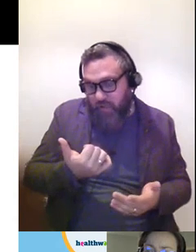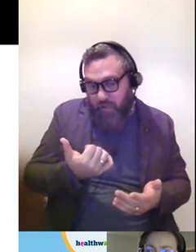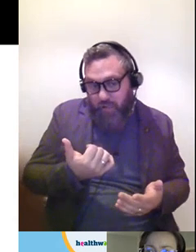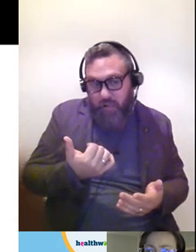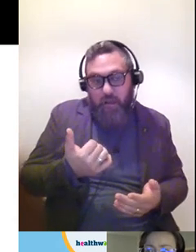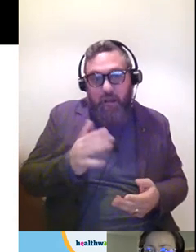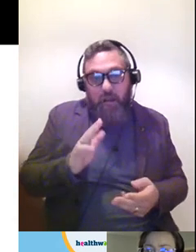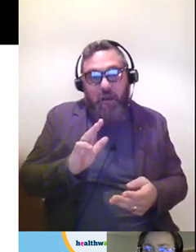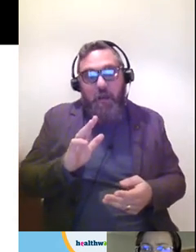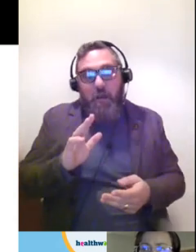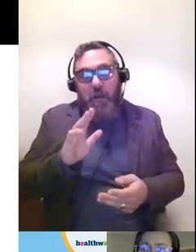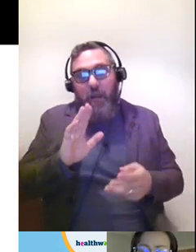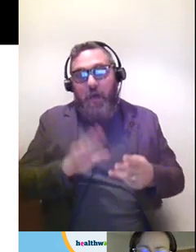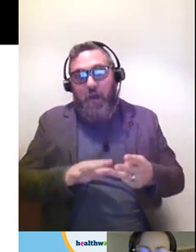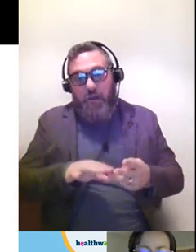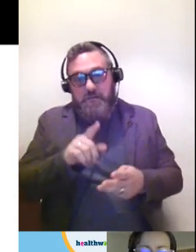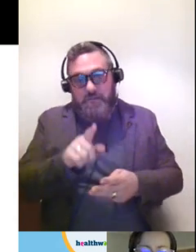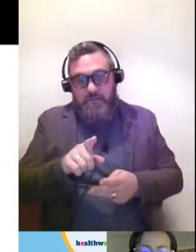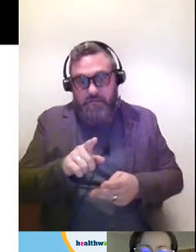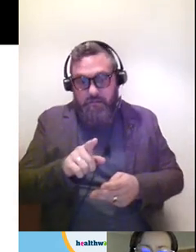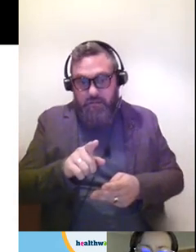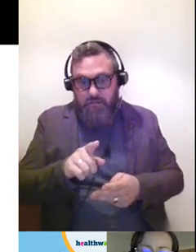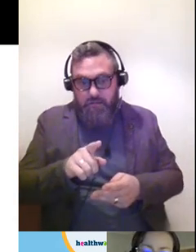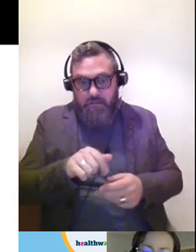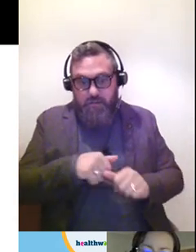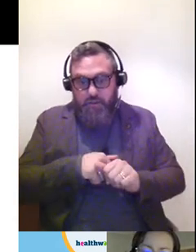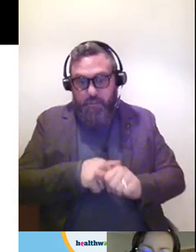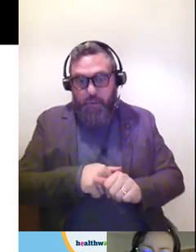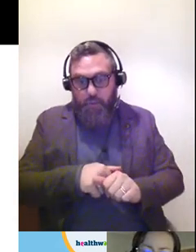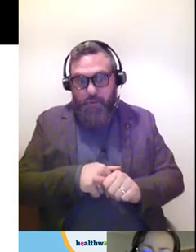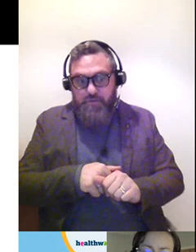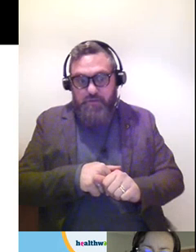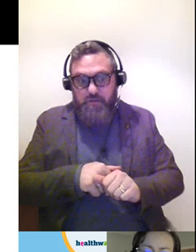final priority is about supporting people to